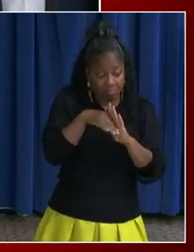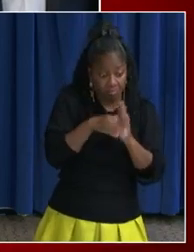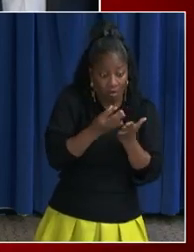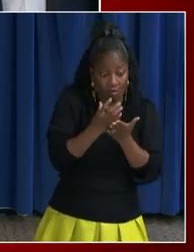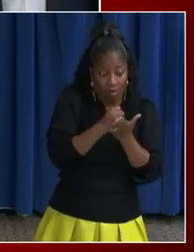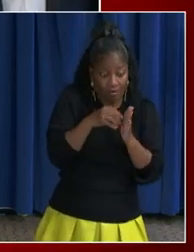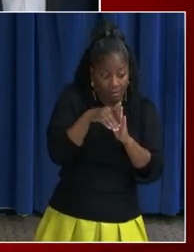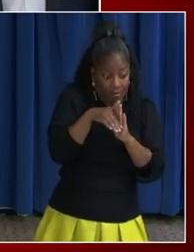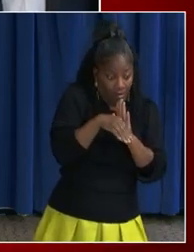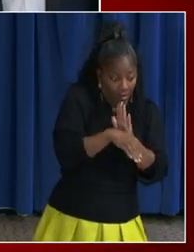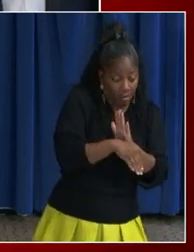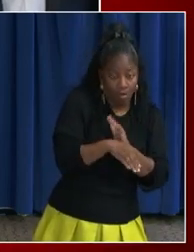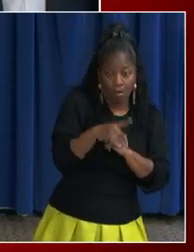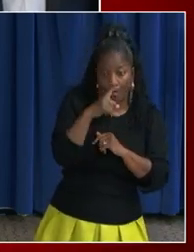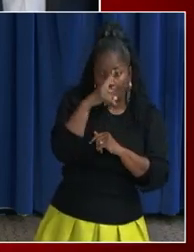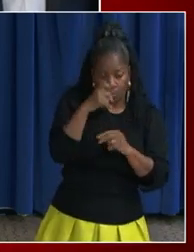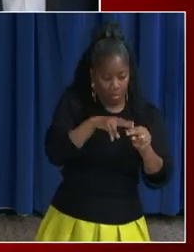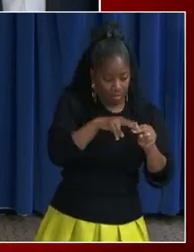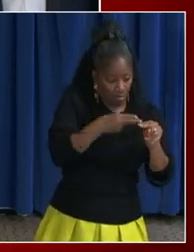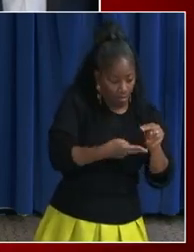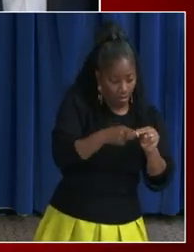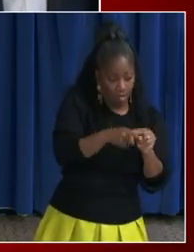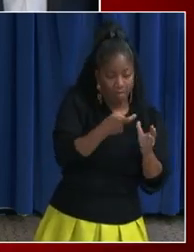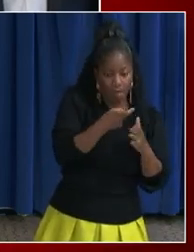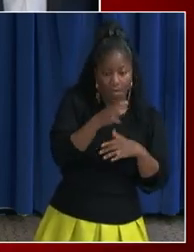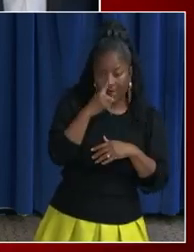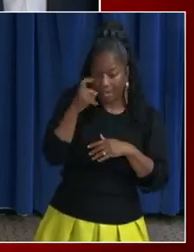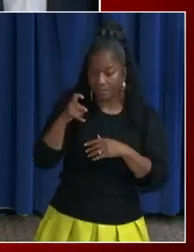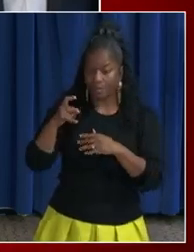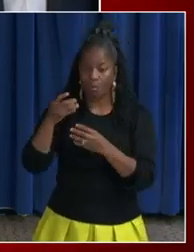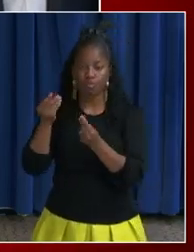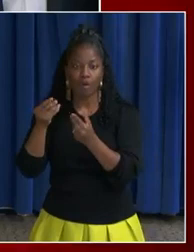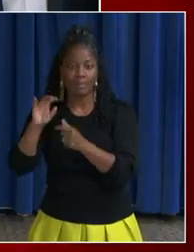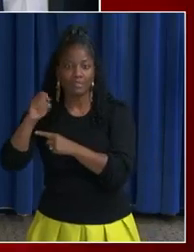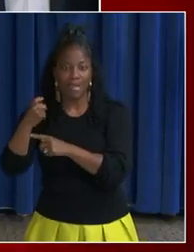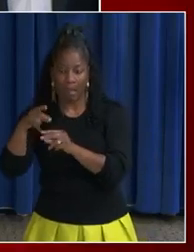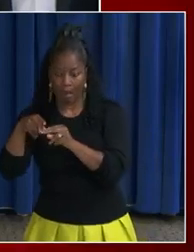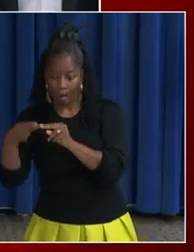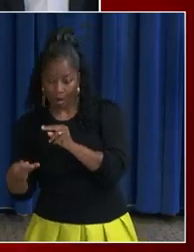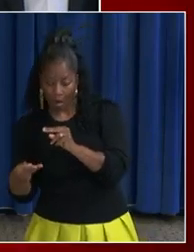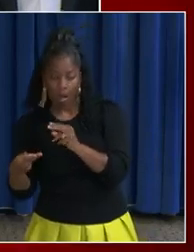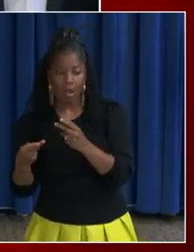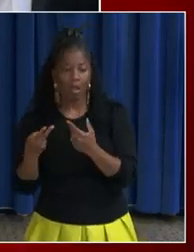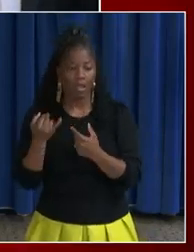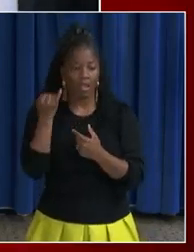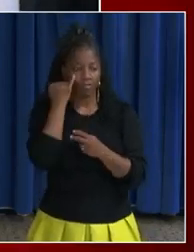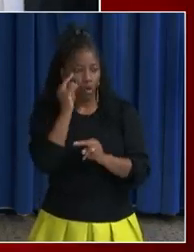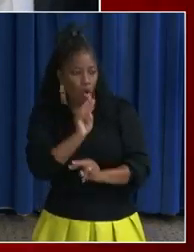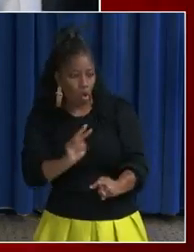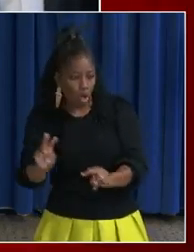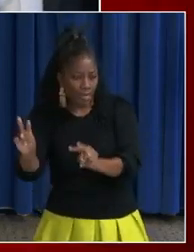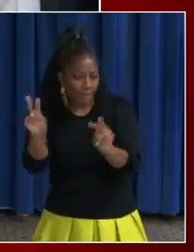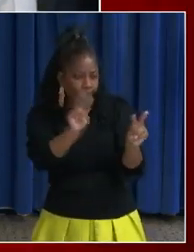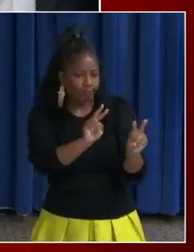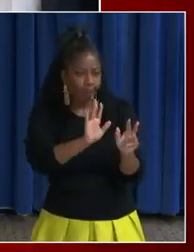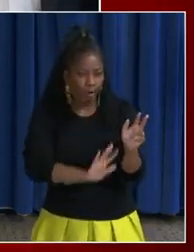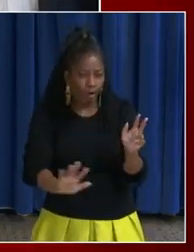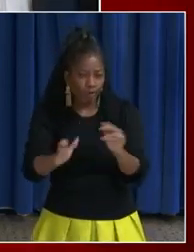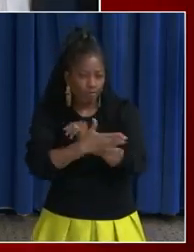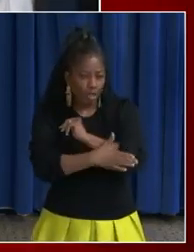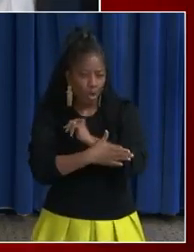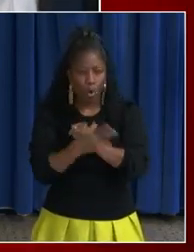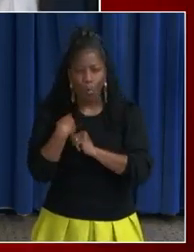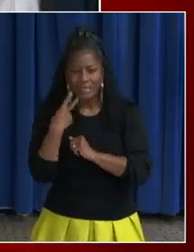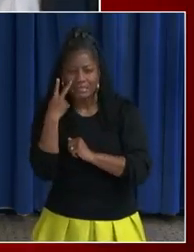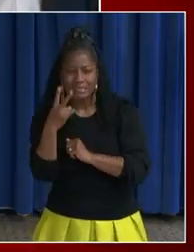property taxes are going down, or if we are looking around the country and we're seeing a telework or a future of